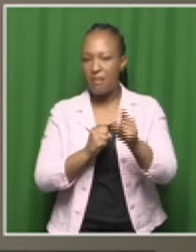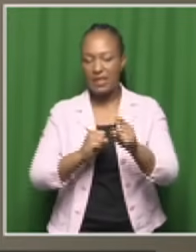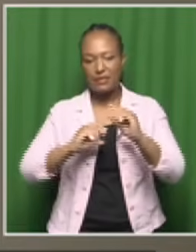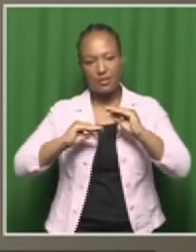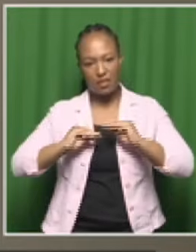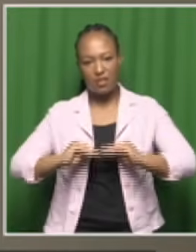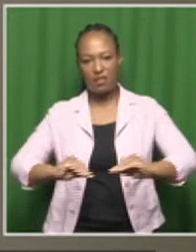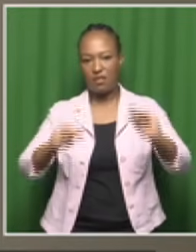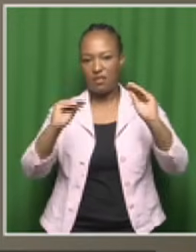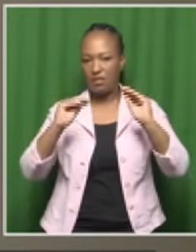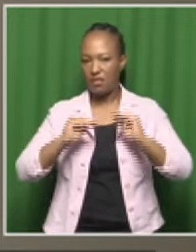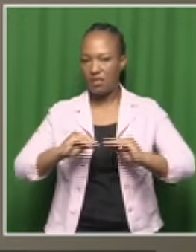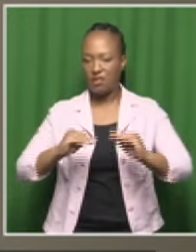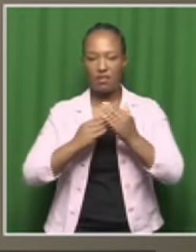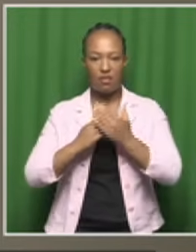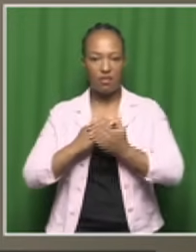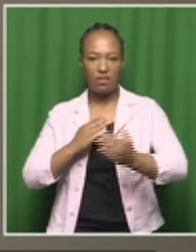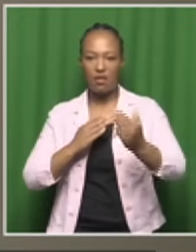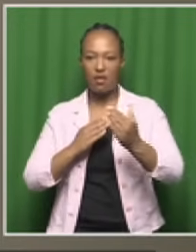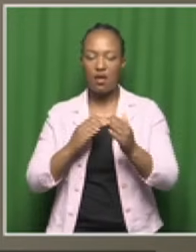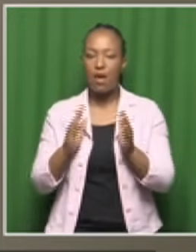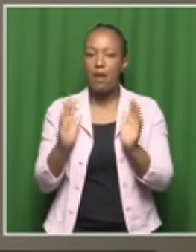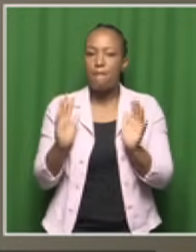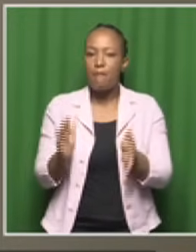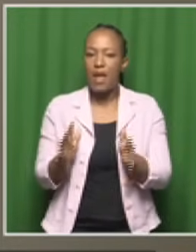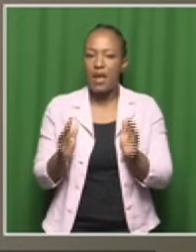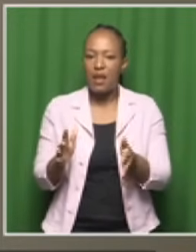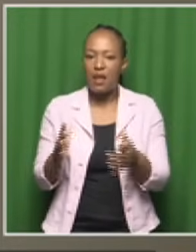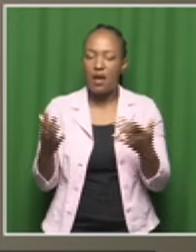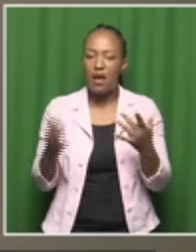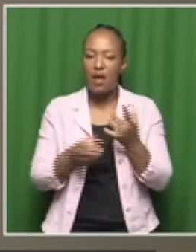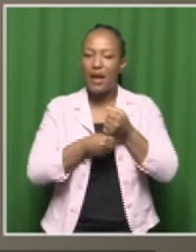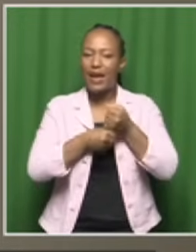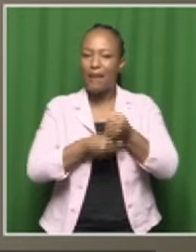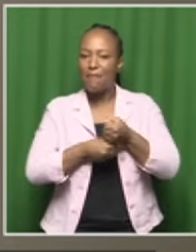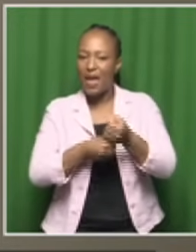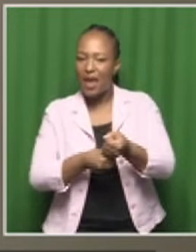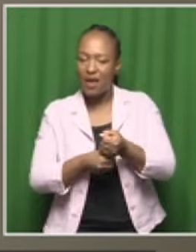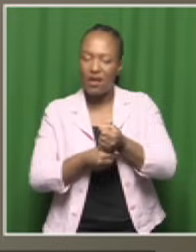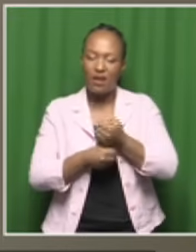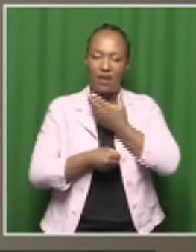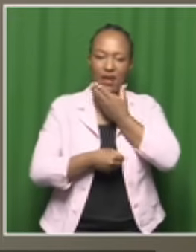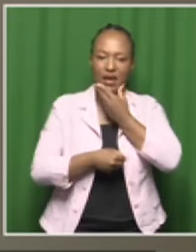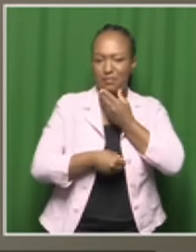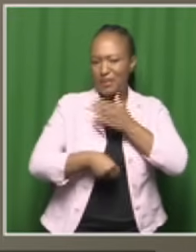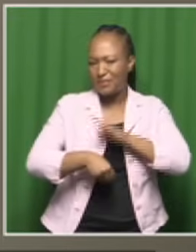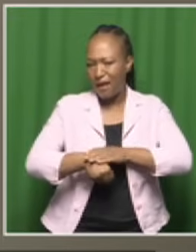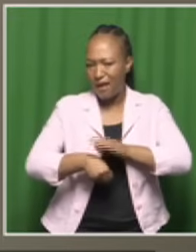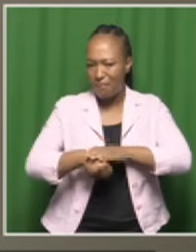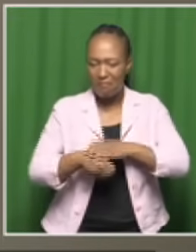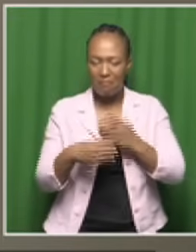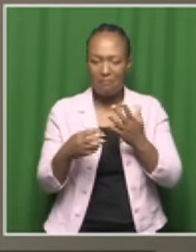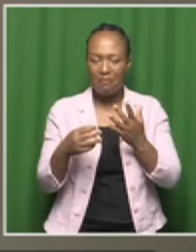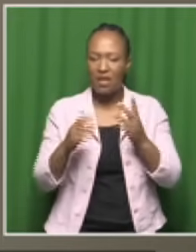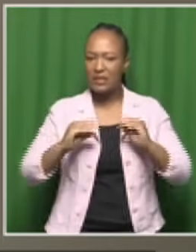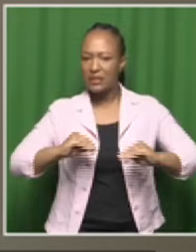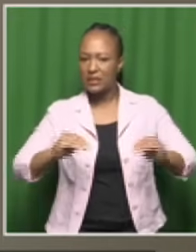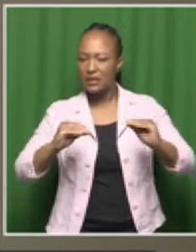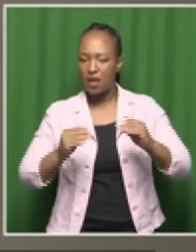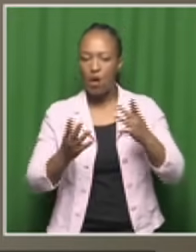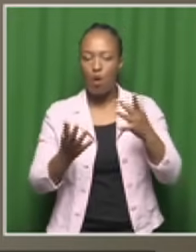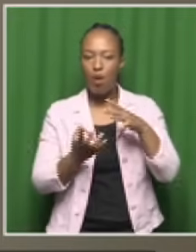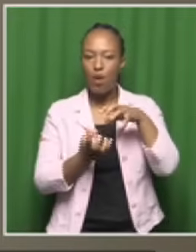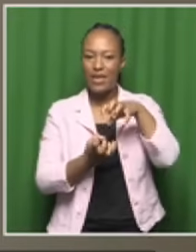not just when we have campaigns, festive season campaigns, or the Easter